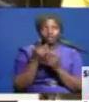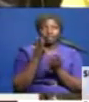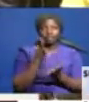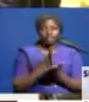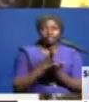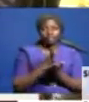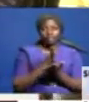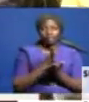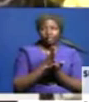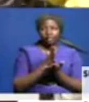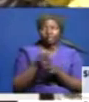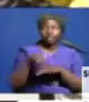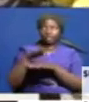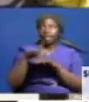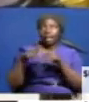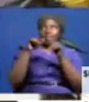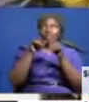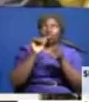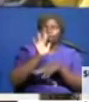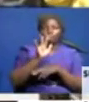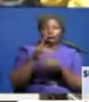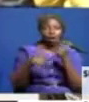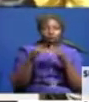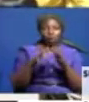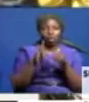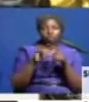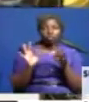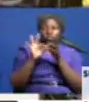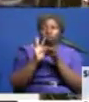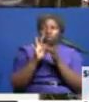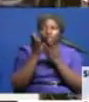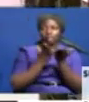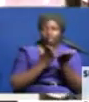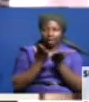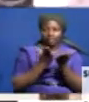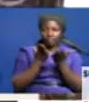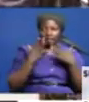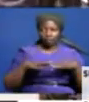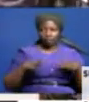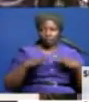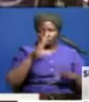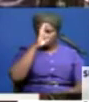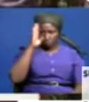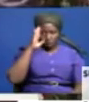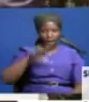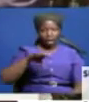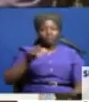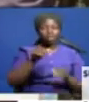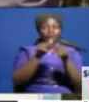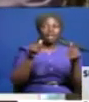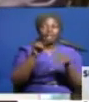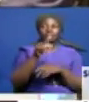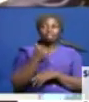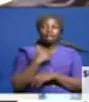to his competitors to join him in unison in service to the residents of Bungoma County. Well, this has been quite